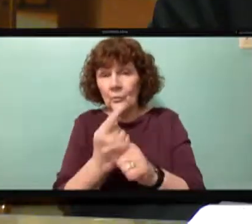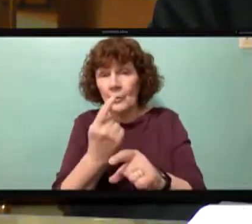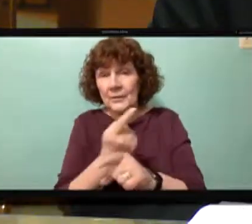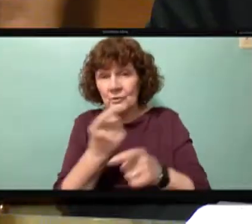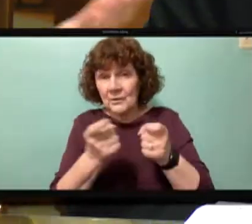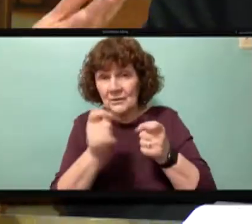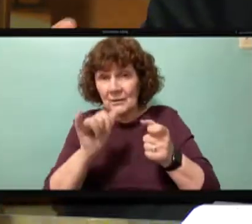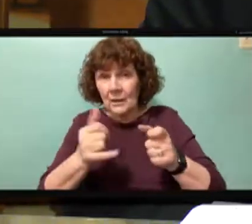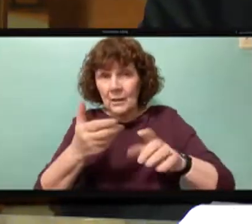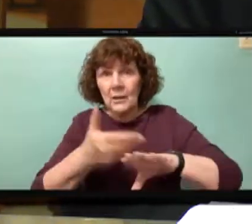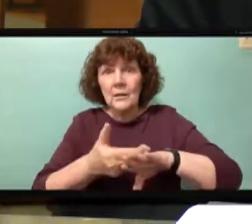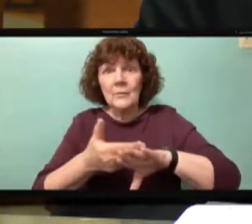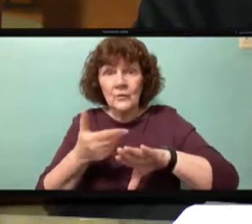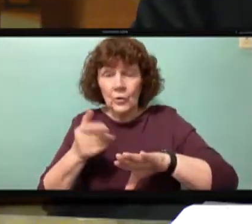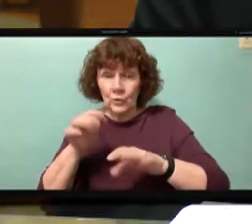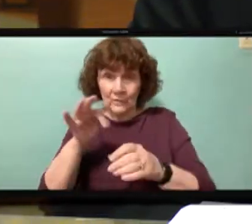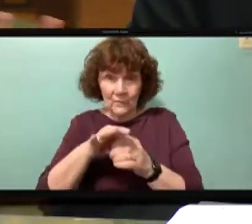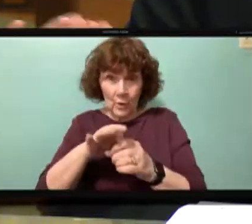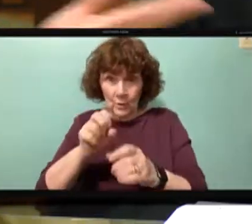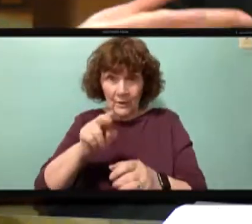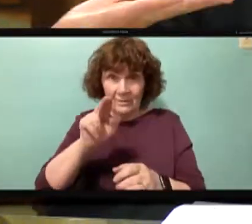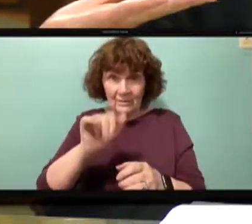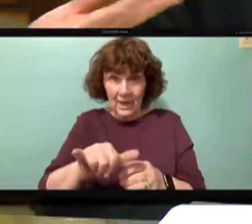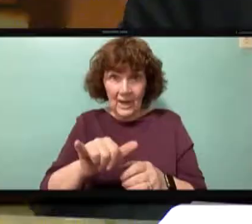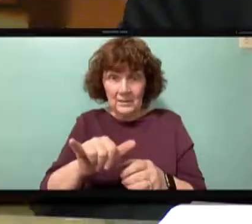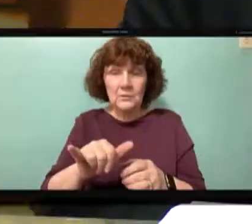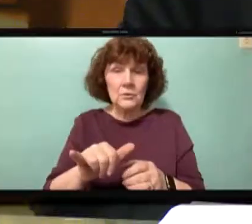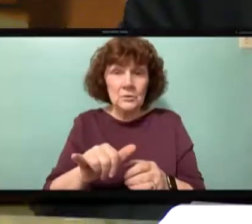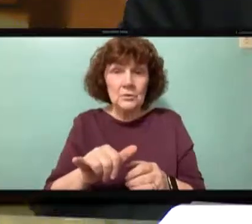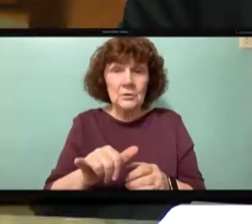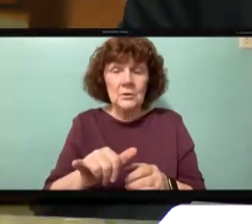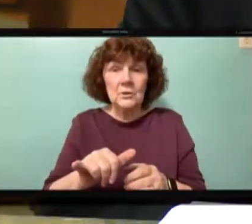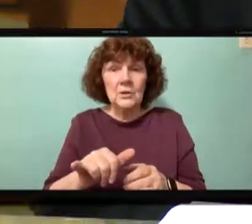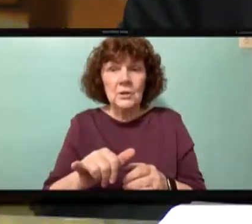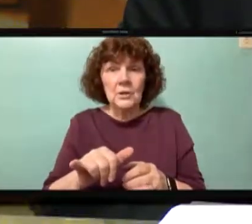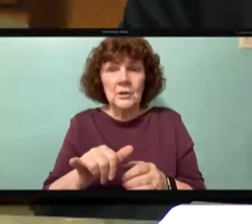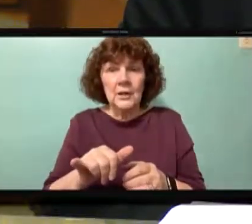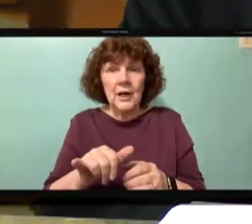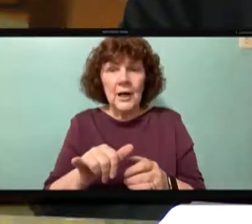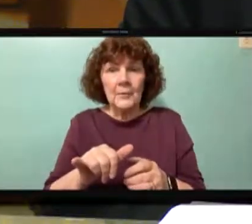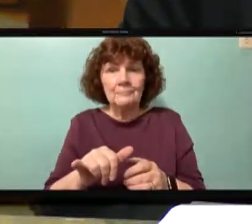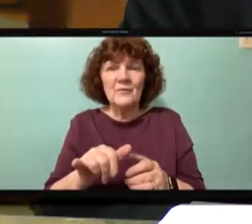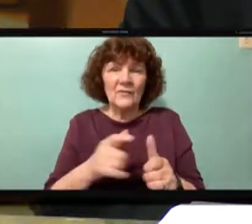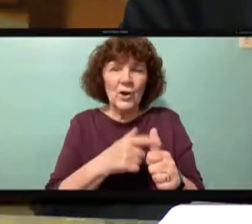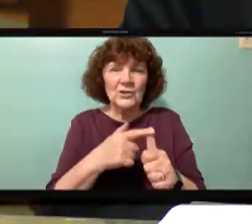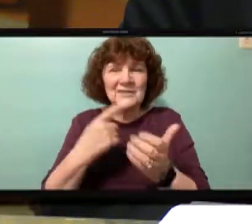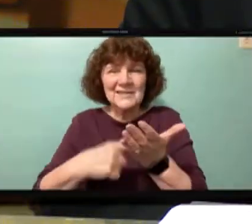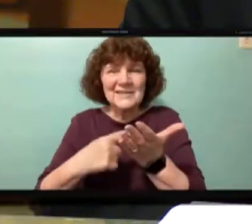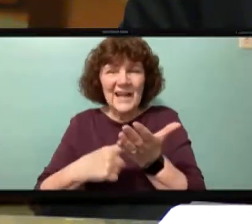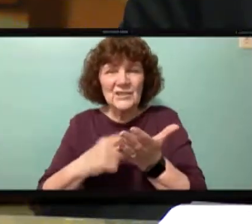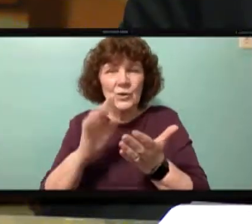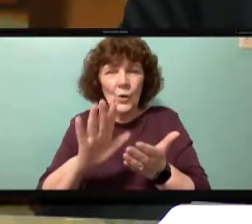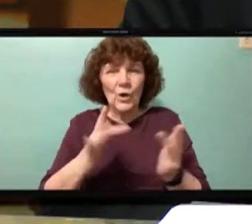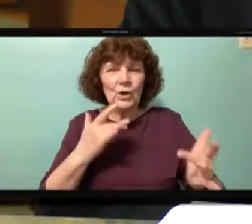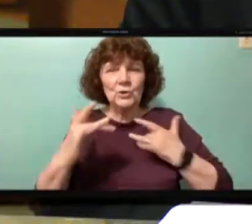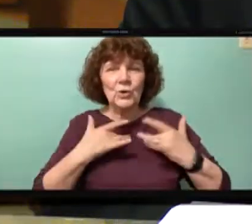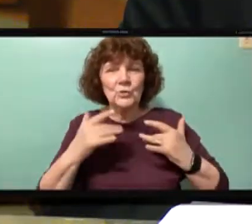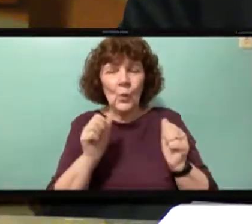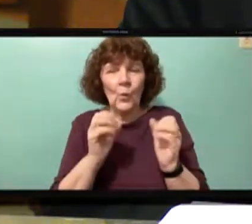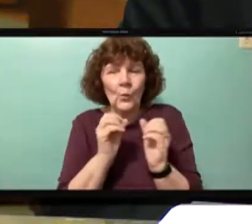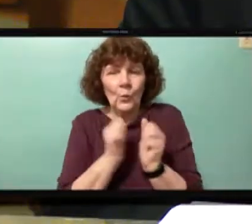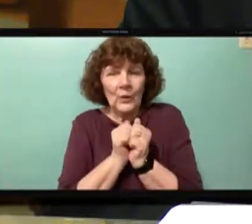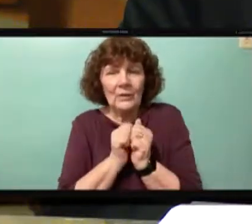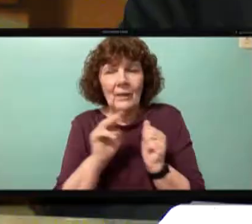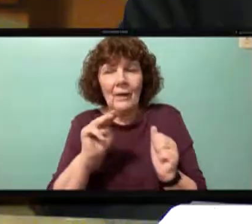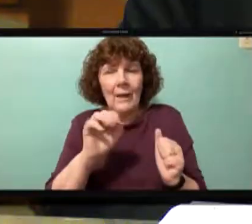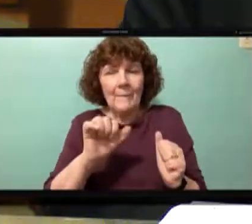you vote on it, to address a lot of those, all concerns with the mayor's office, because it's not something that goes through our office